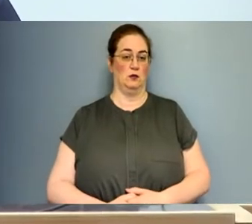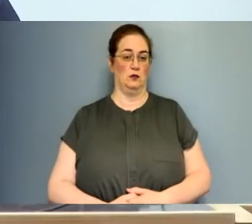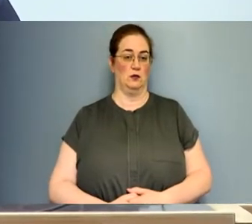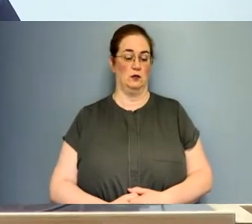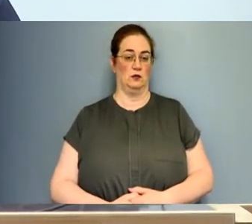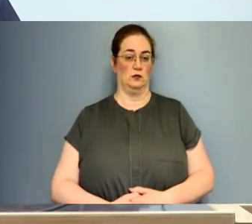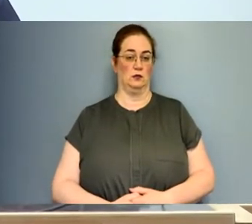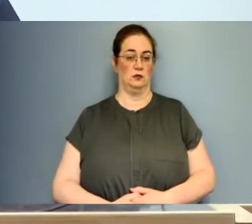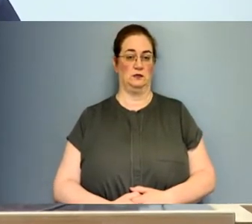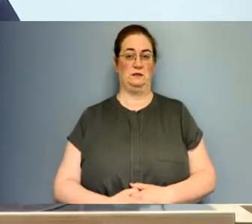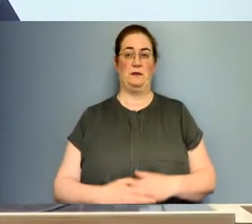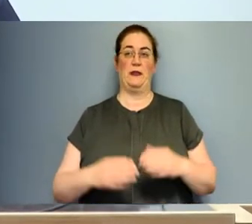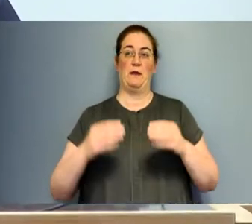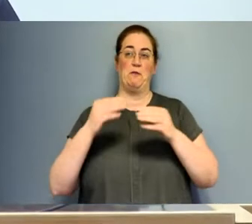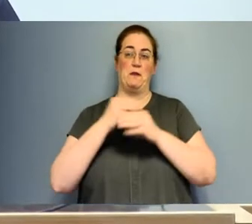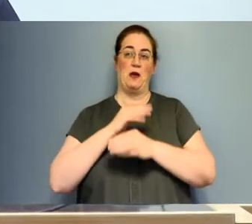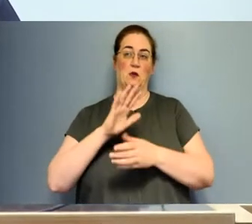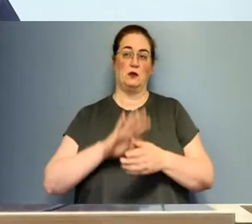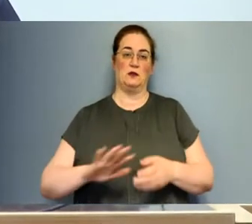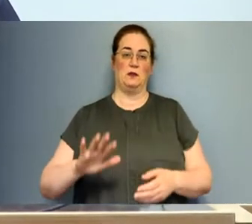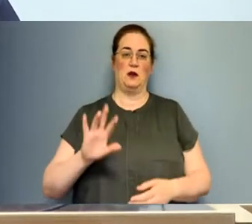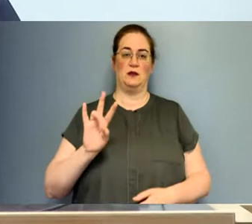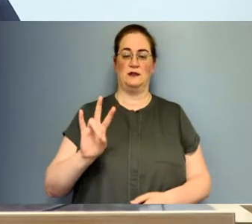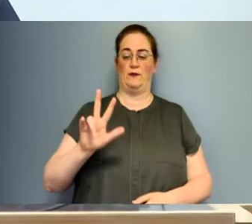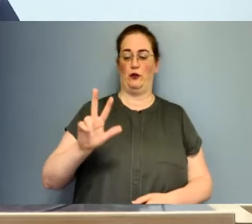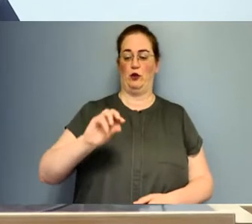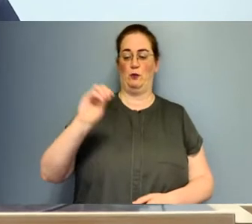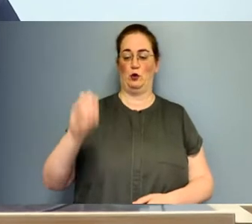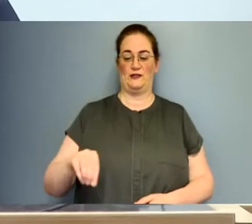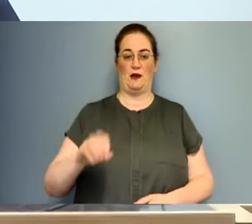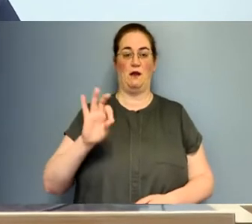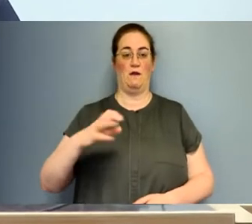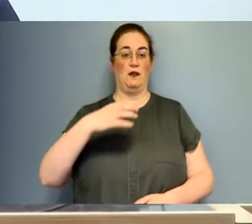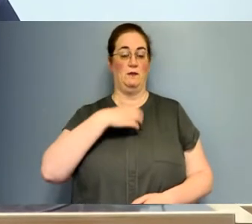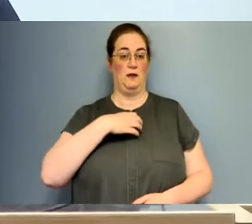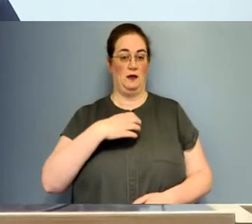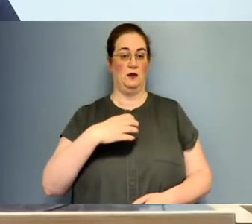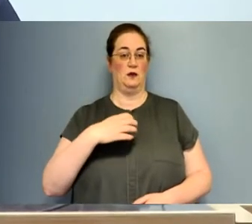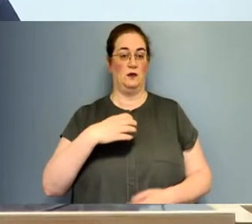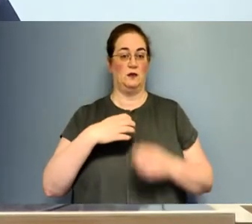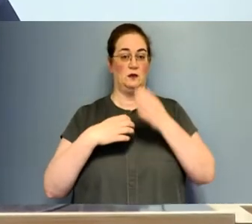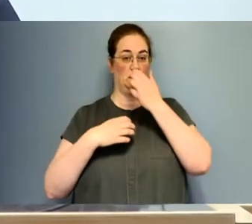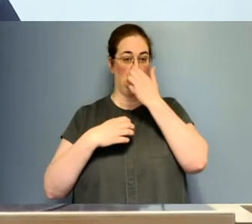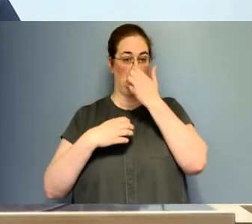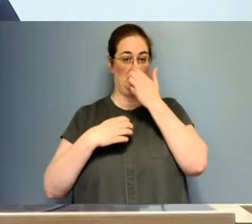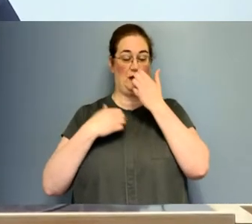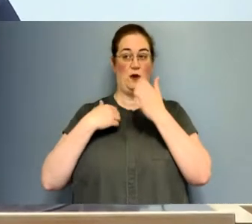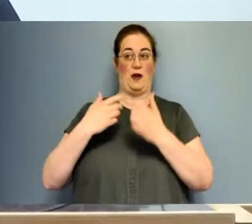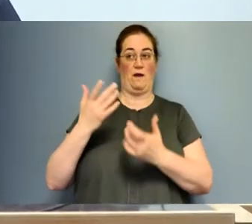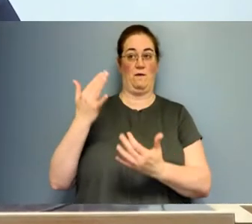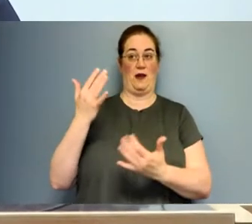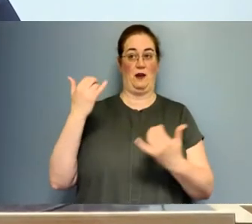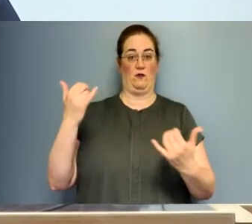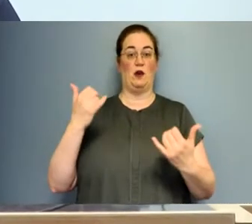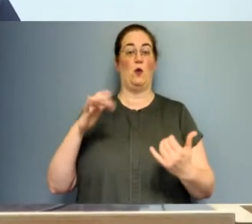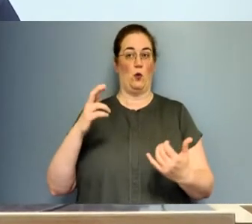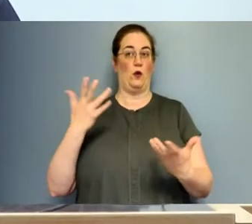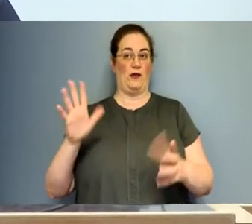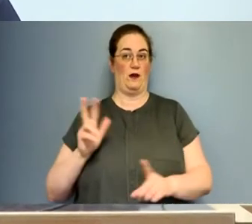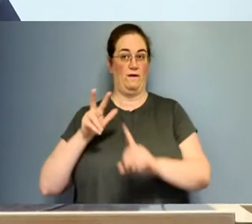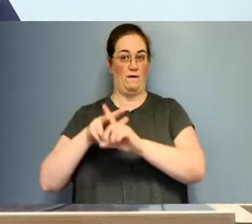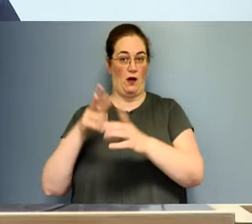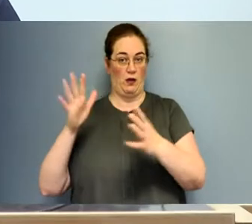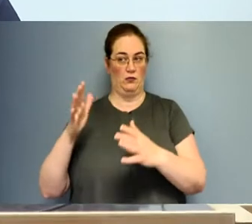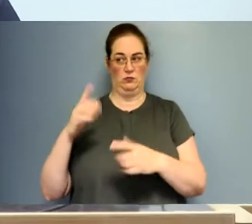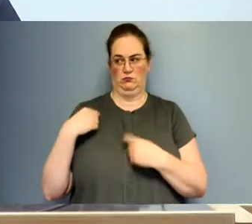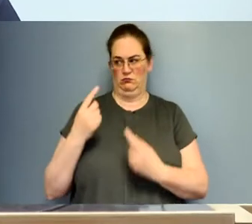The math works out to 73% of the appeals that we have pending right now or that have been filed in